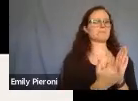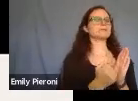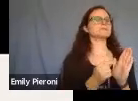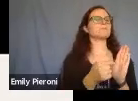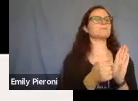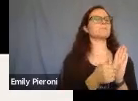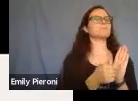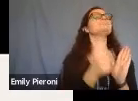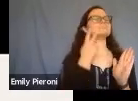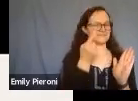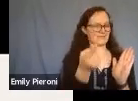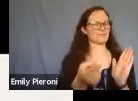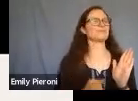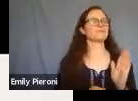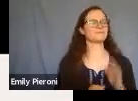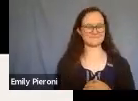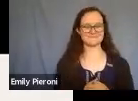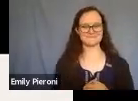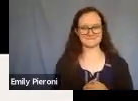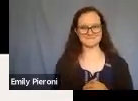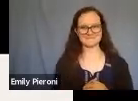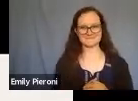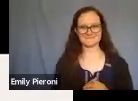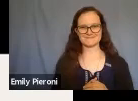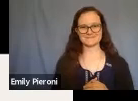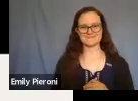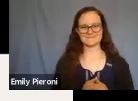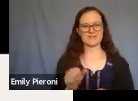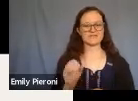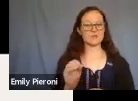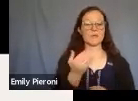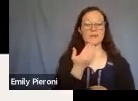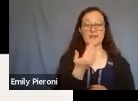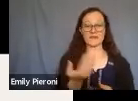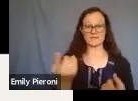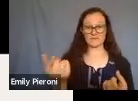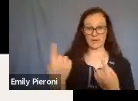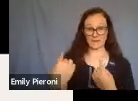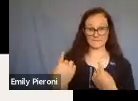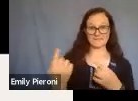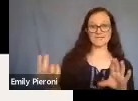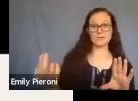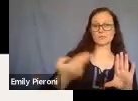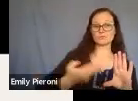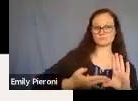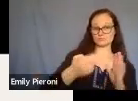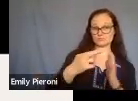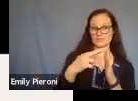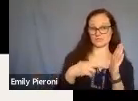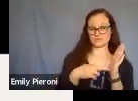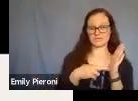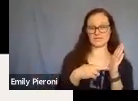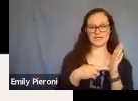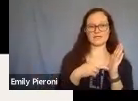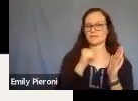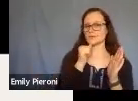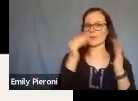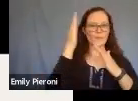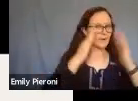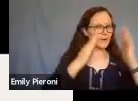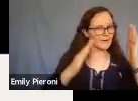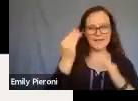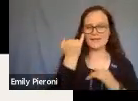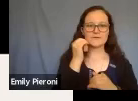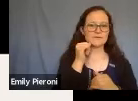So thank you so much for attending, for registering, and don't worry if you didn't